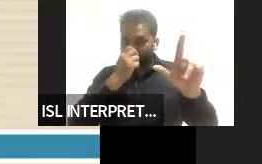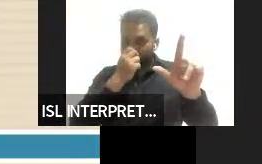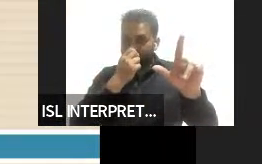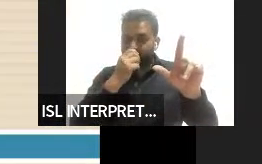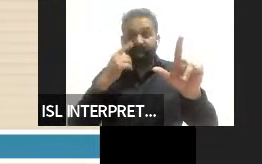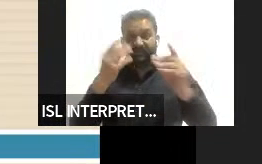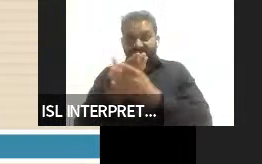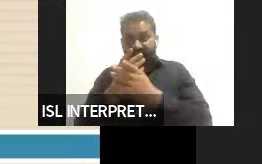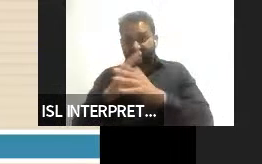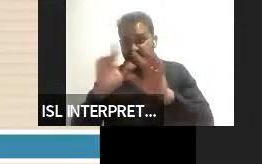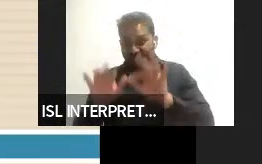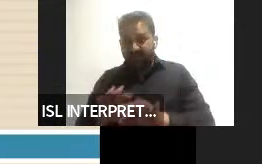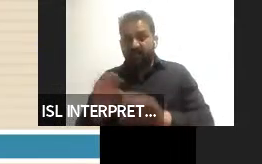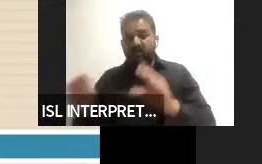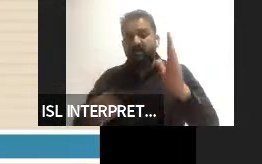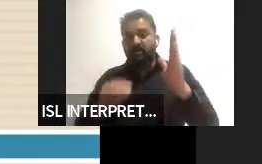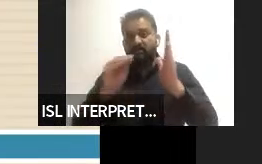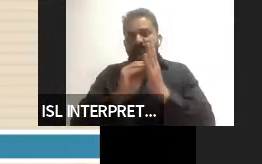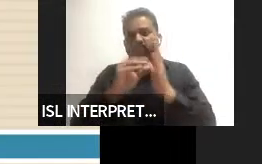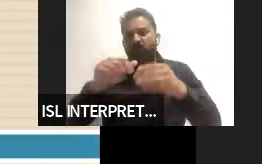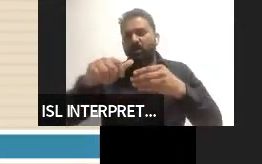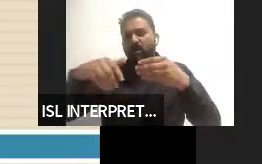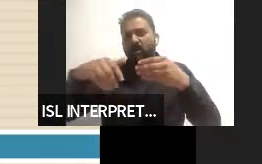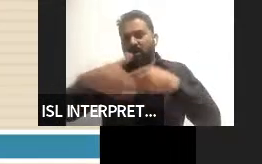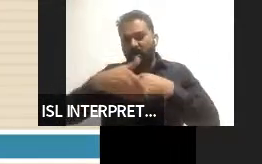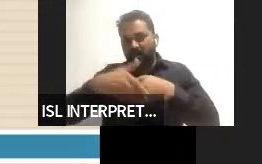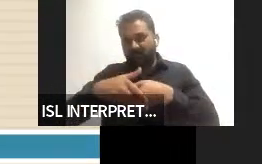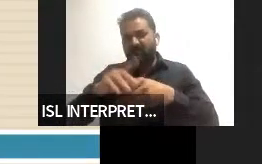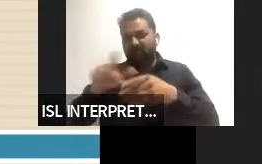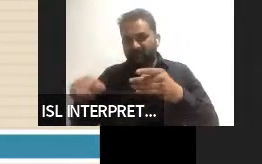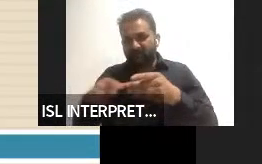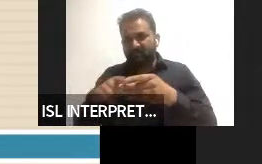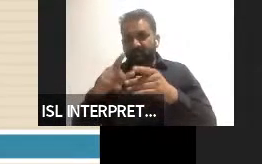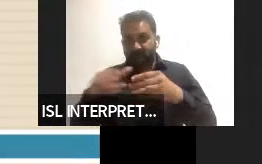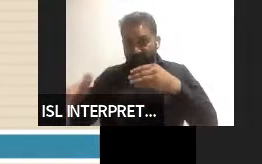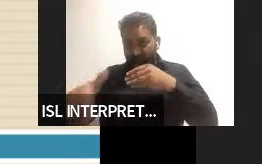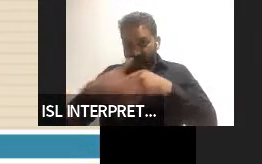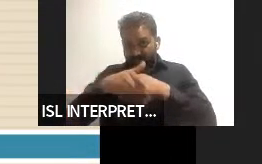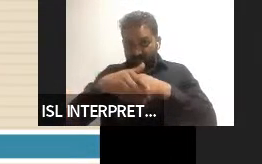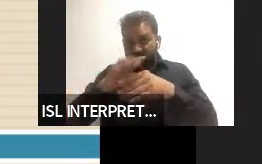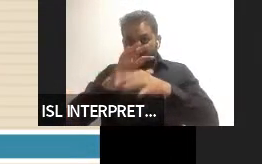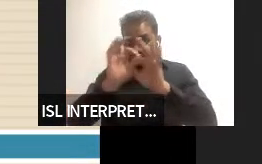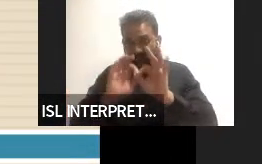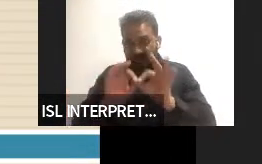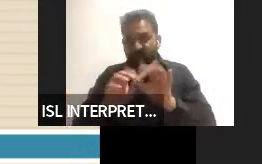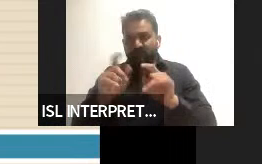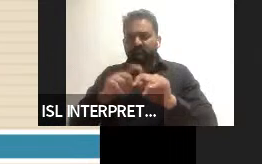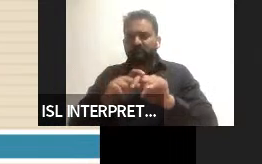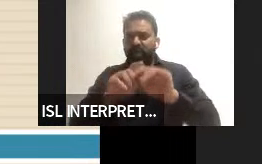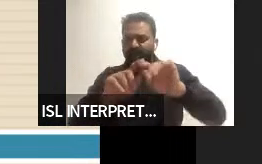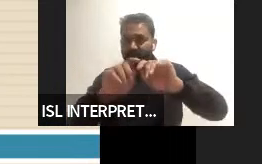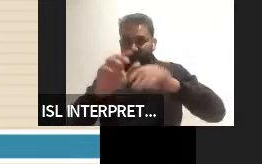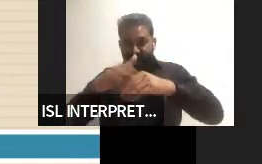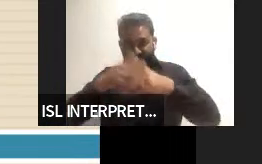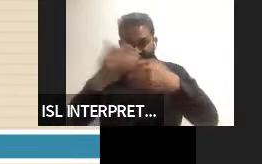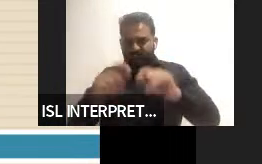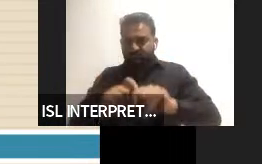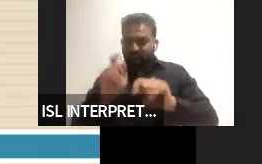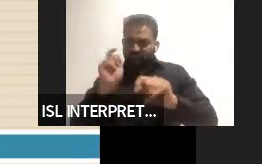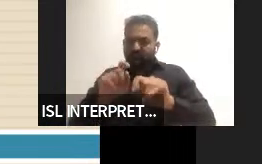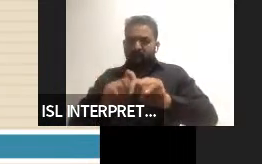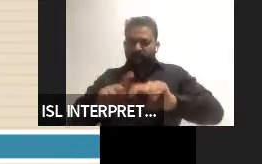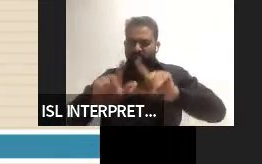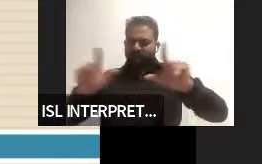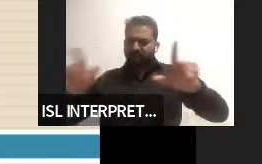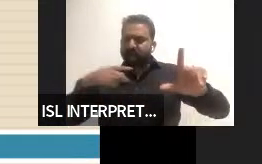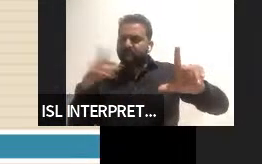file or attaching the file, please, after attaching, you open it again and see whether